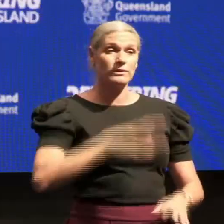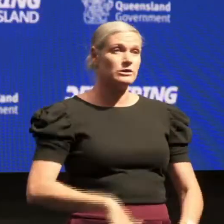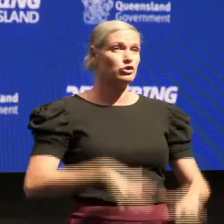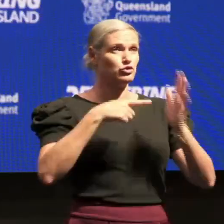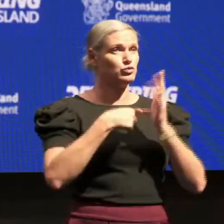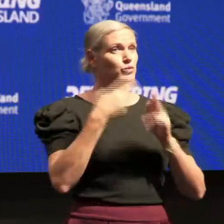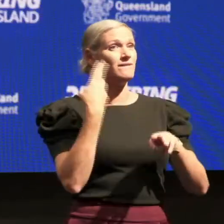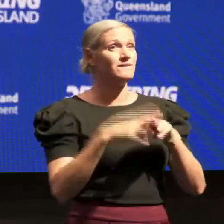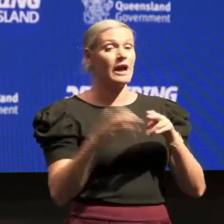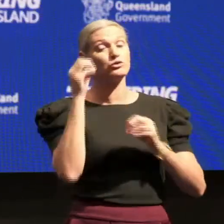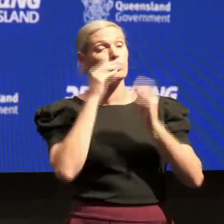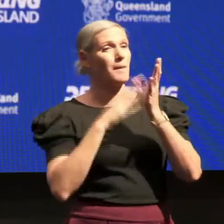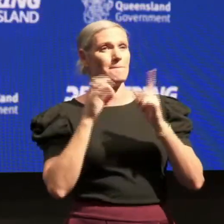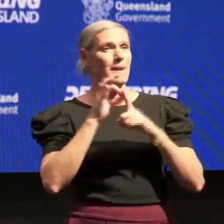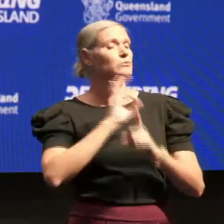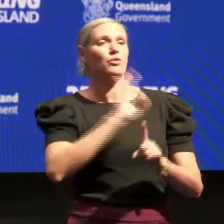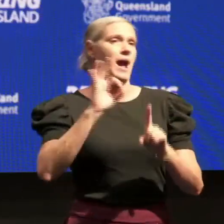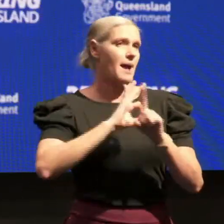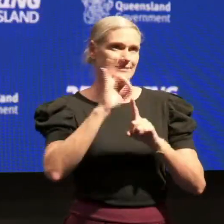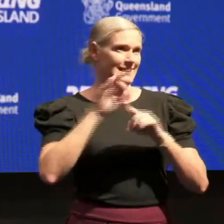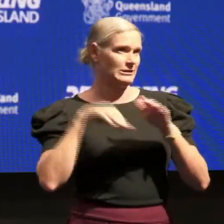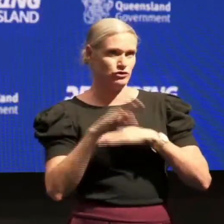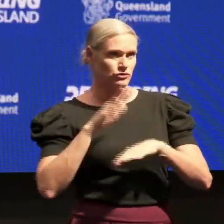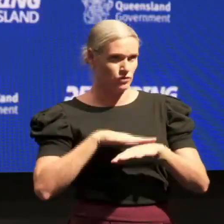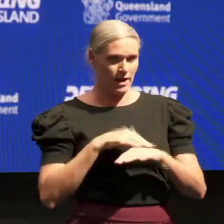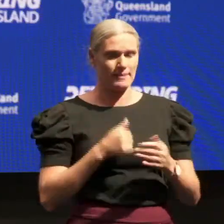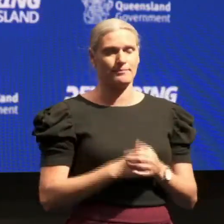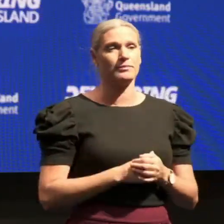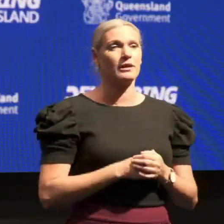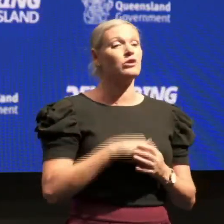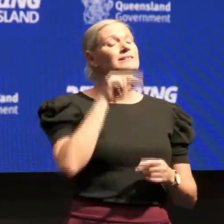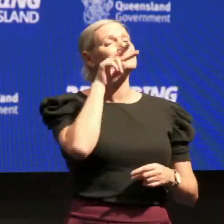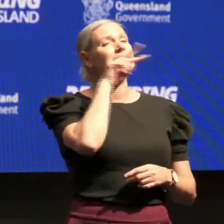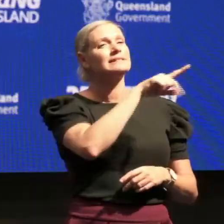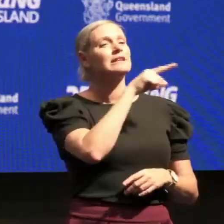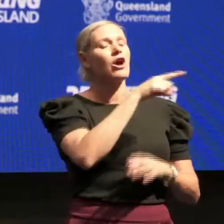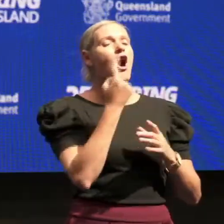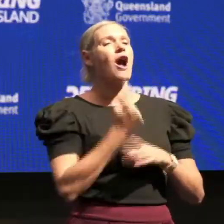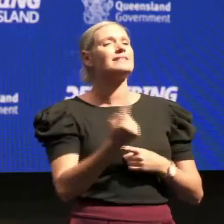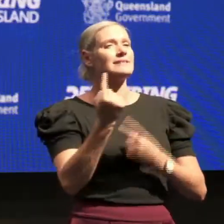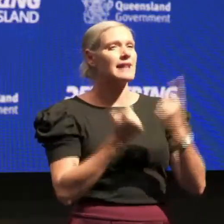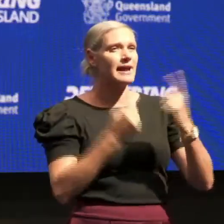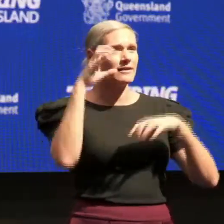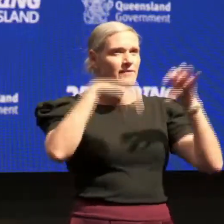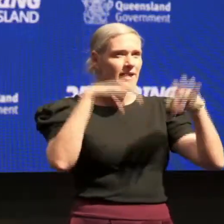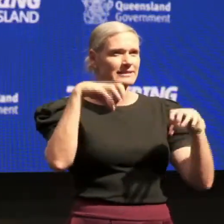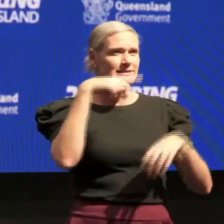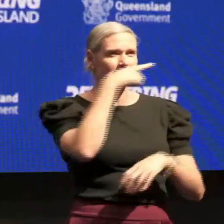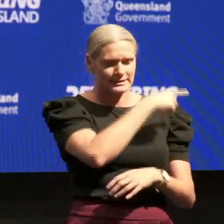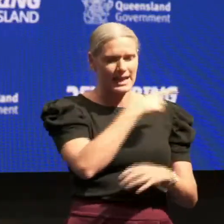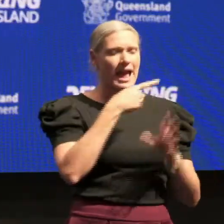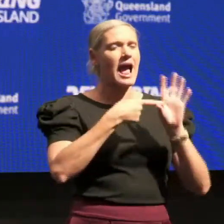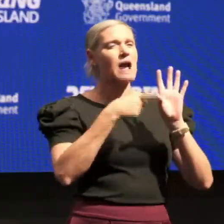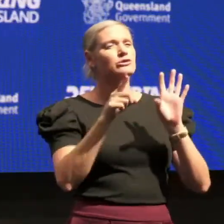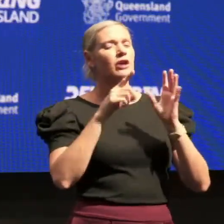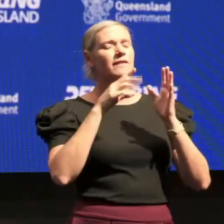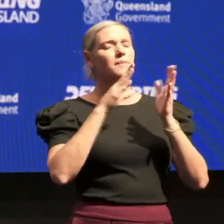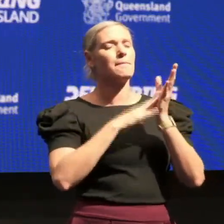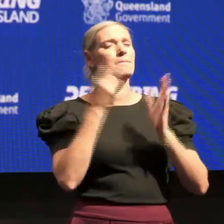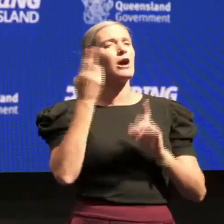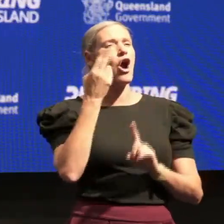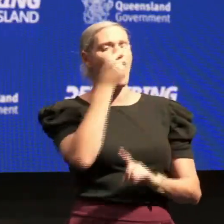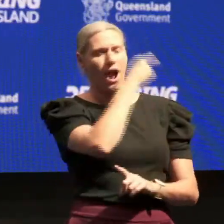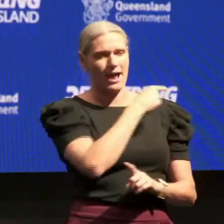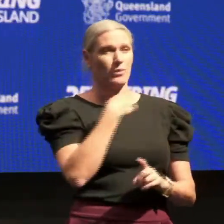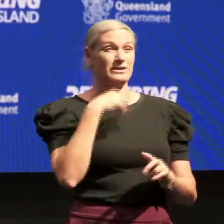heavy isolated falls. On those heavy and isolated falls at Finch Hatton, located outside of Mackay this morning,